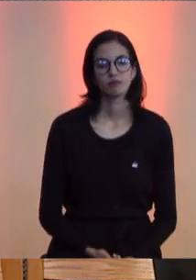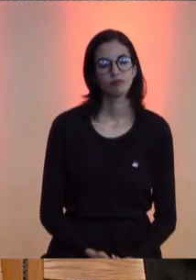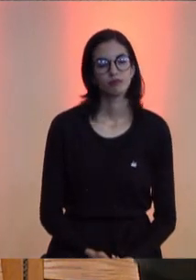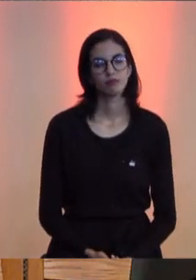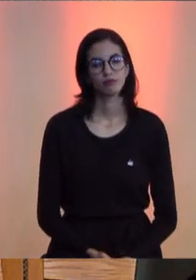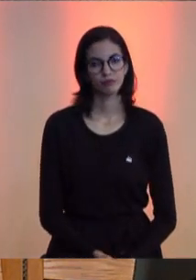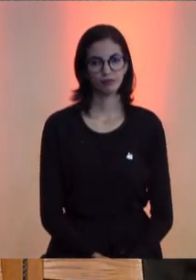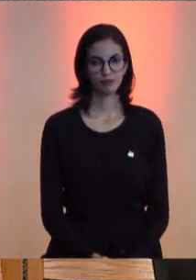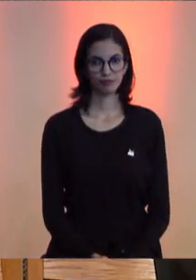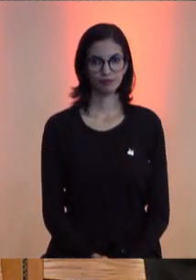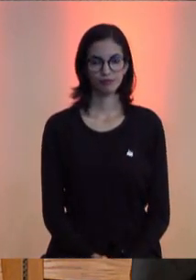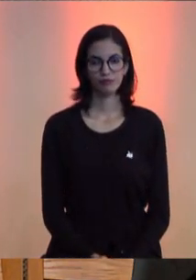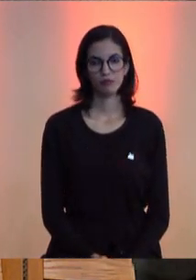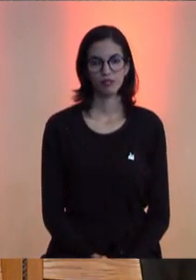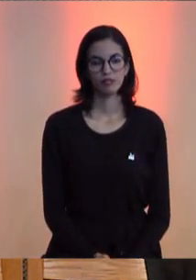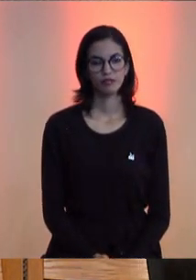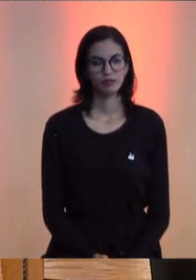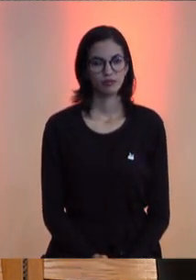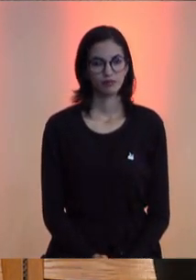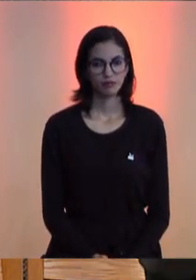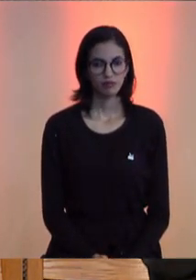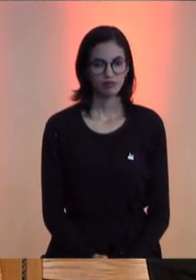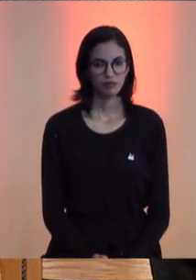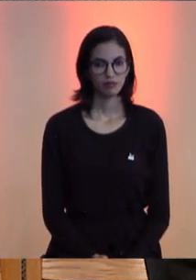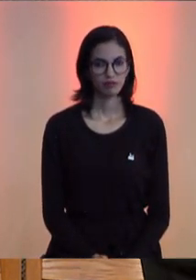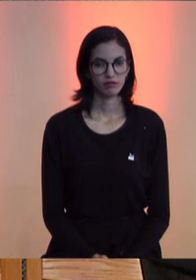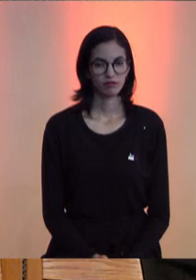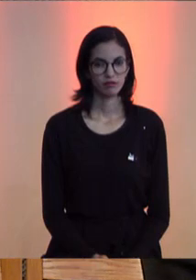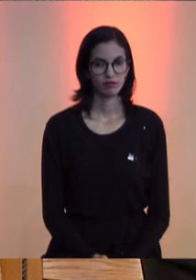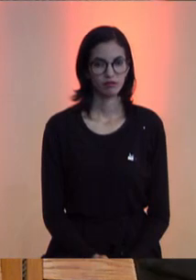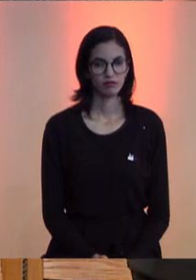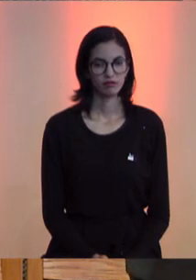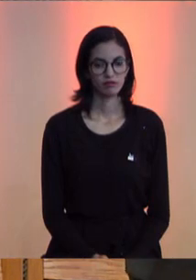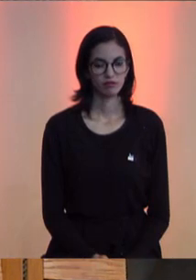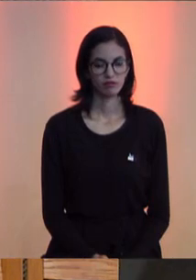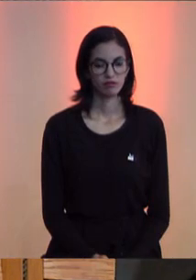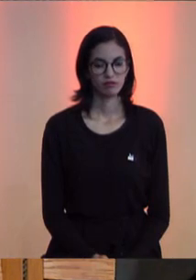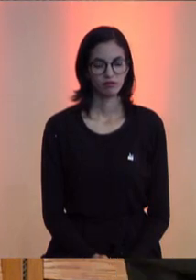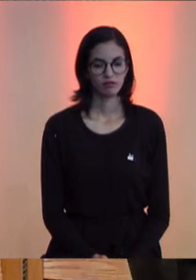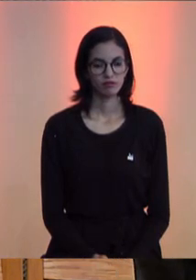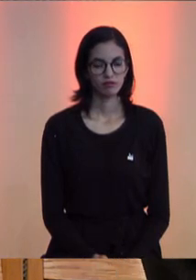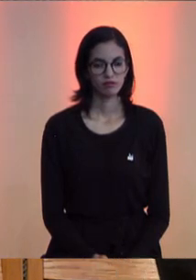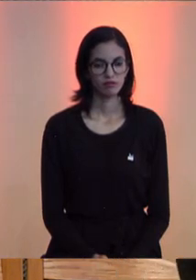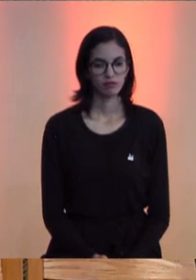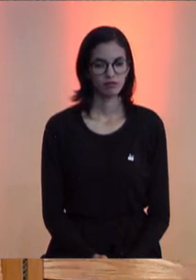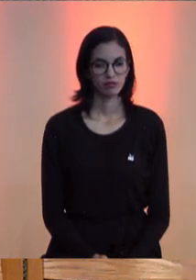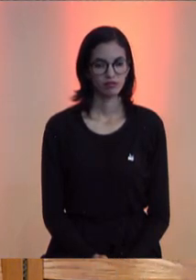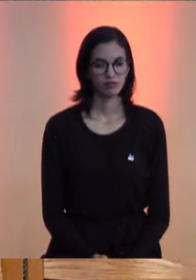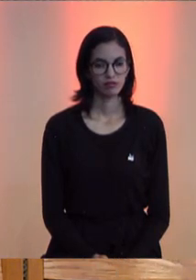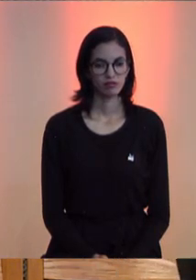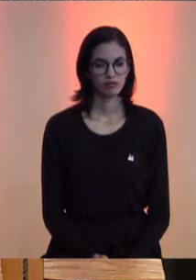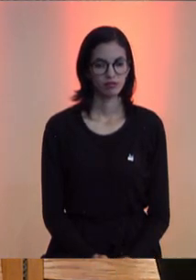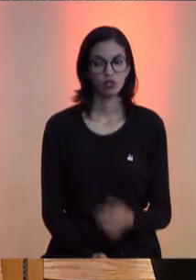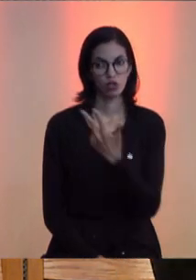Shadrach, Abednego, and Daniel, they will be caught in that event. Sabían